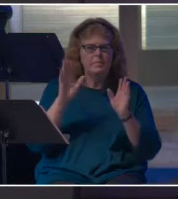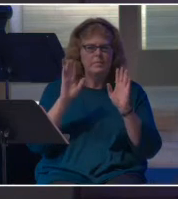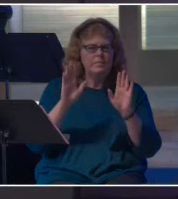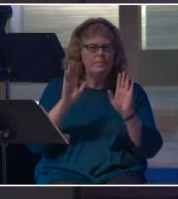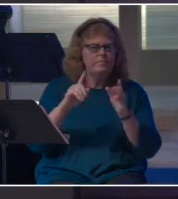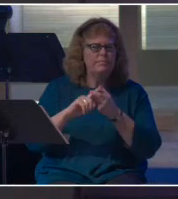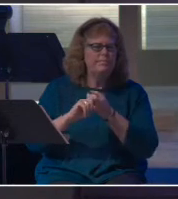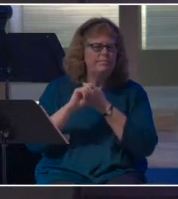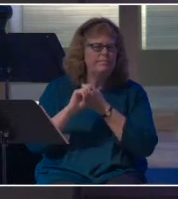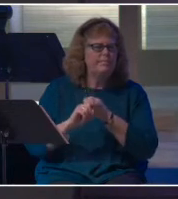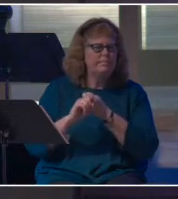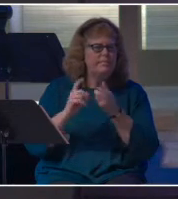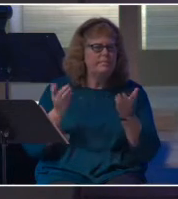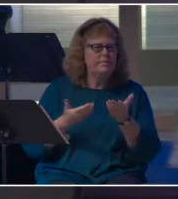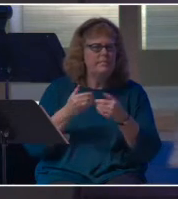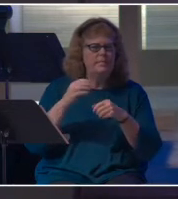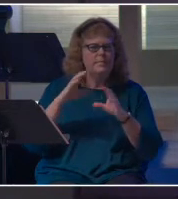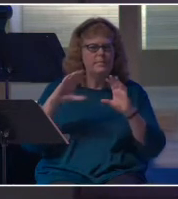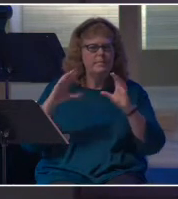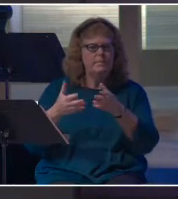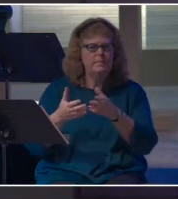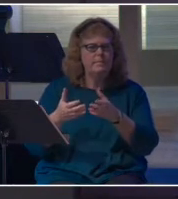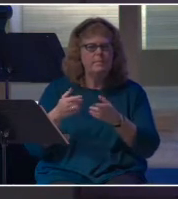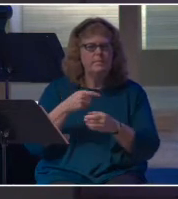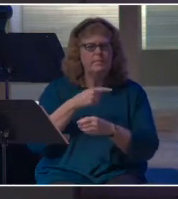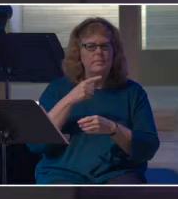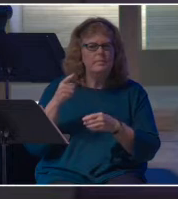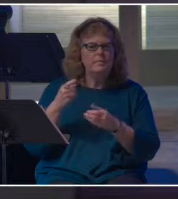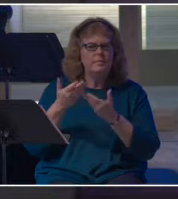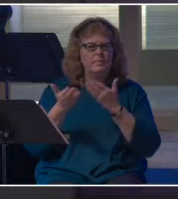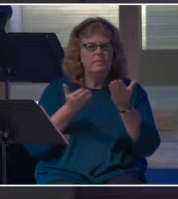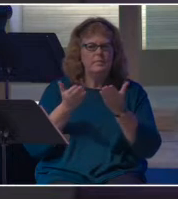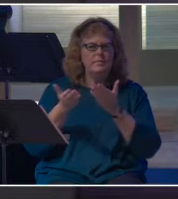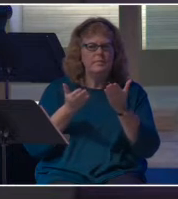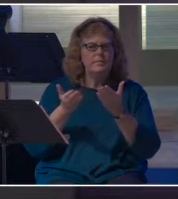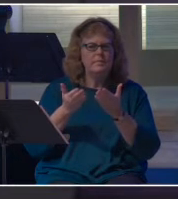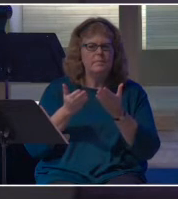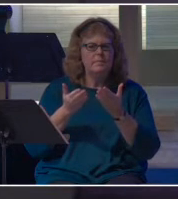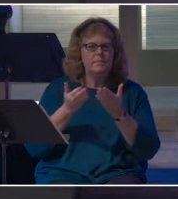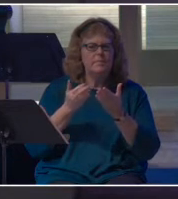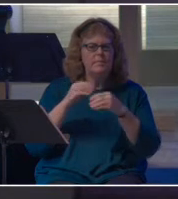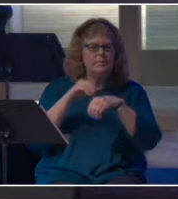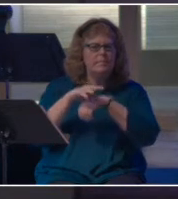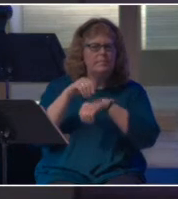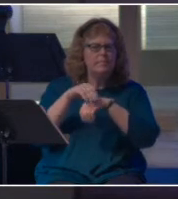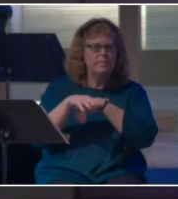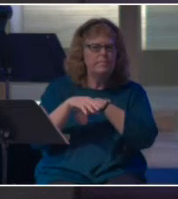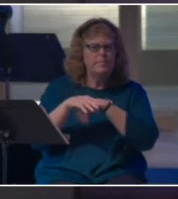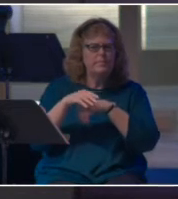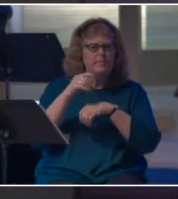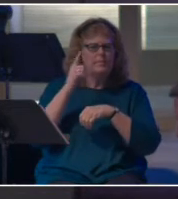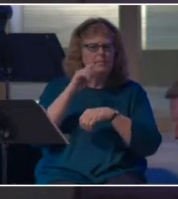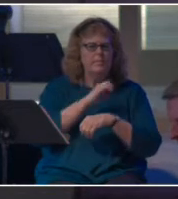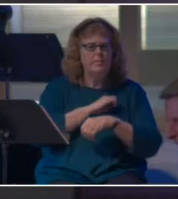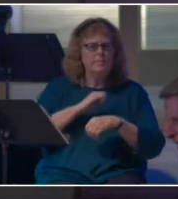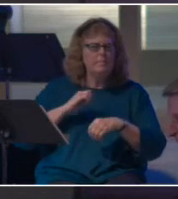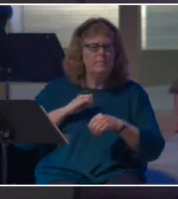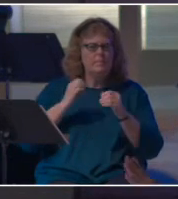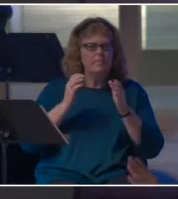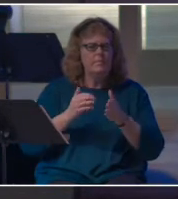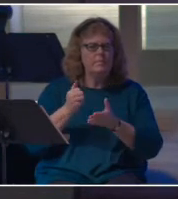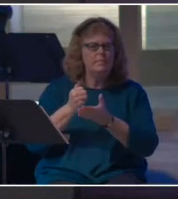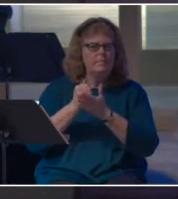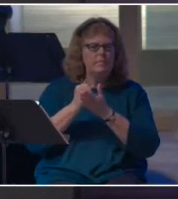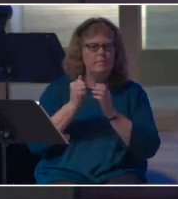friend of the congregation. He has been serving in an advisory capacity to the elders, helping us